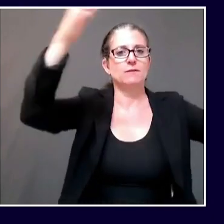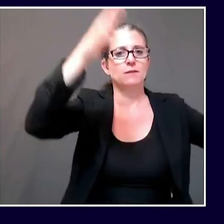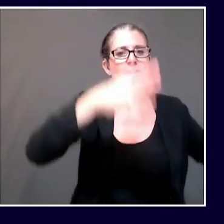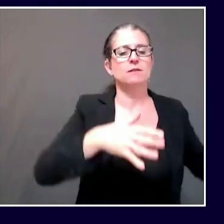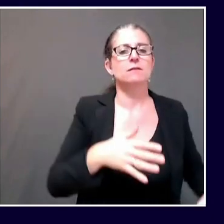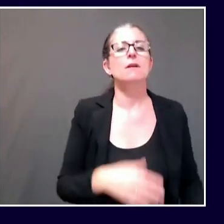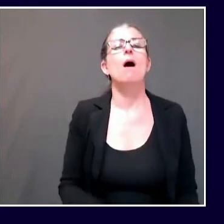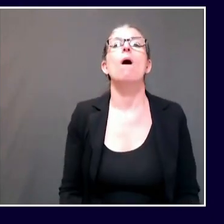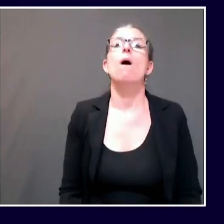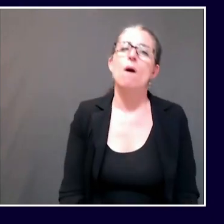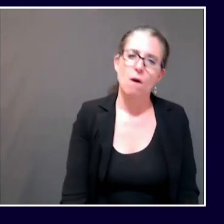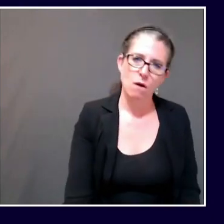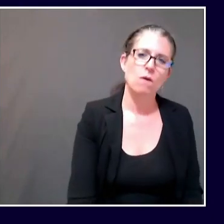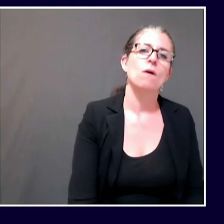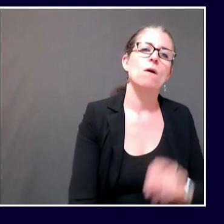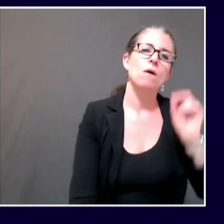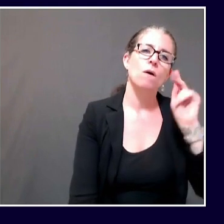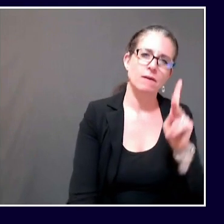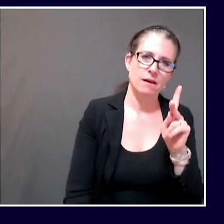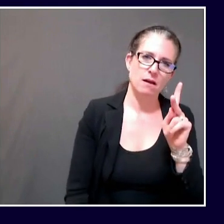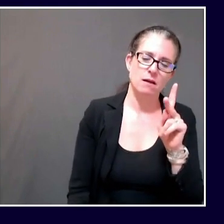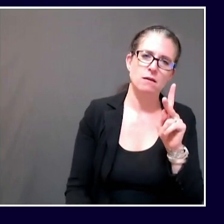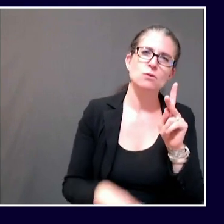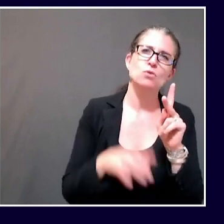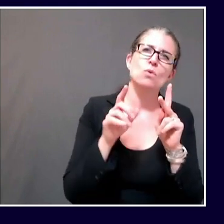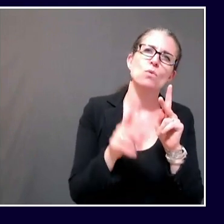capacity and